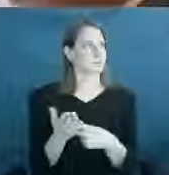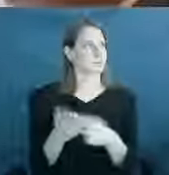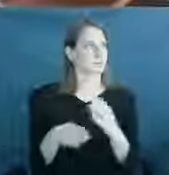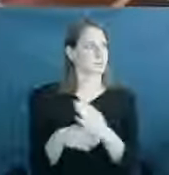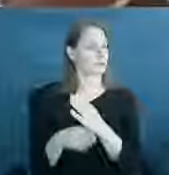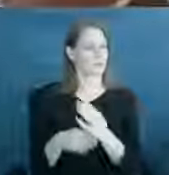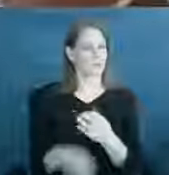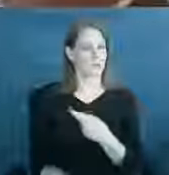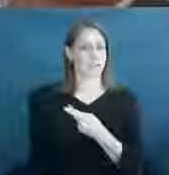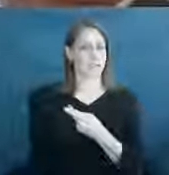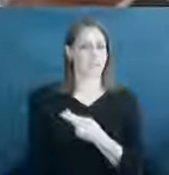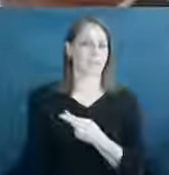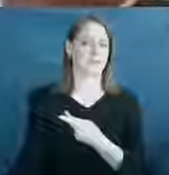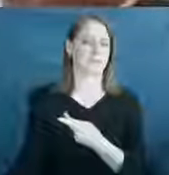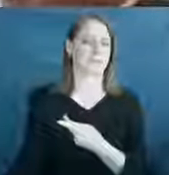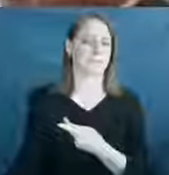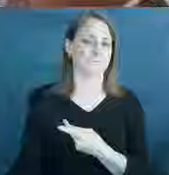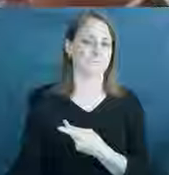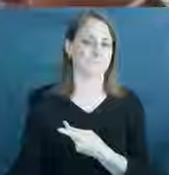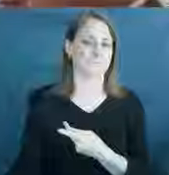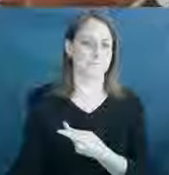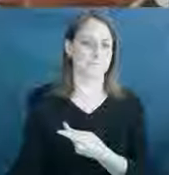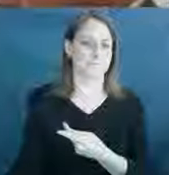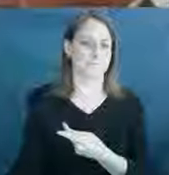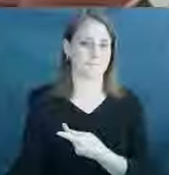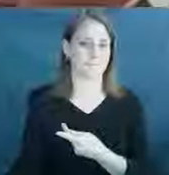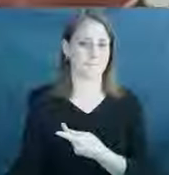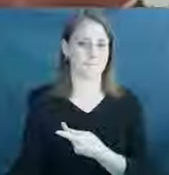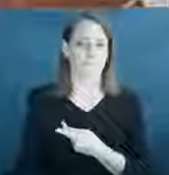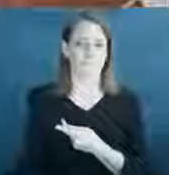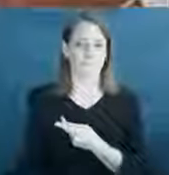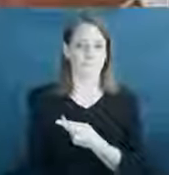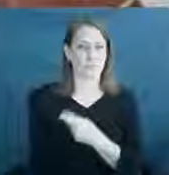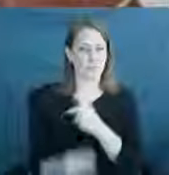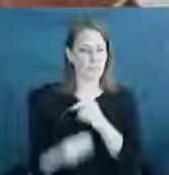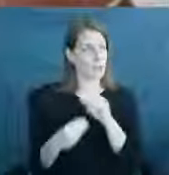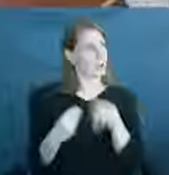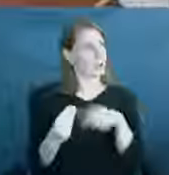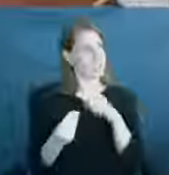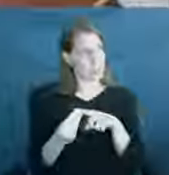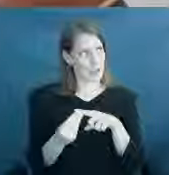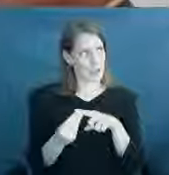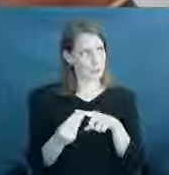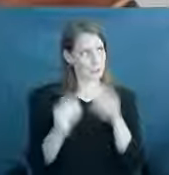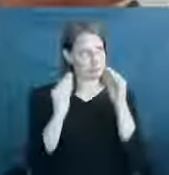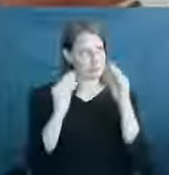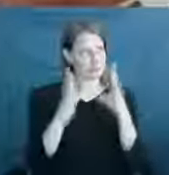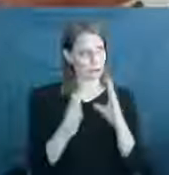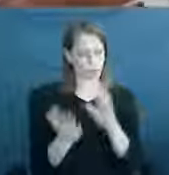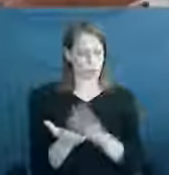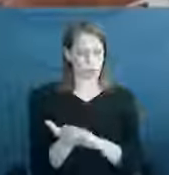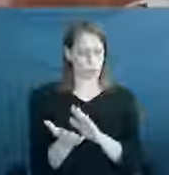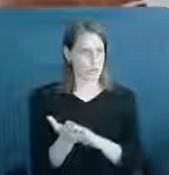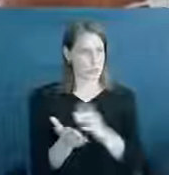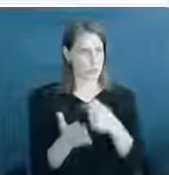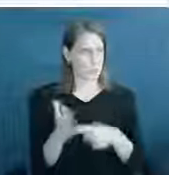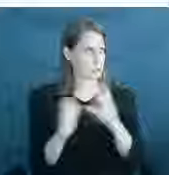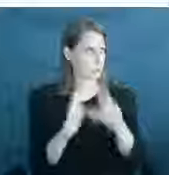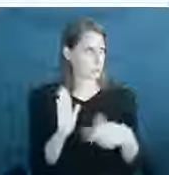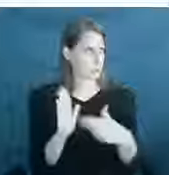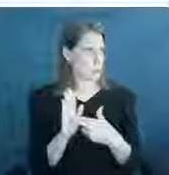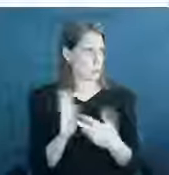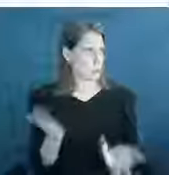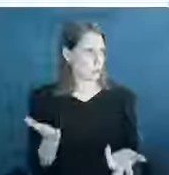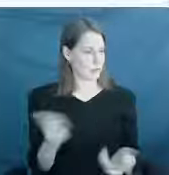There's been a kind of running discussion between Ben and